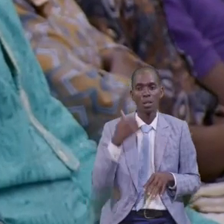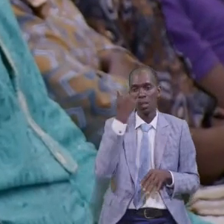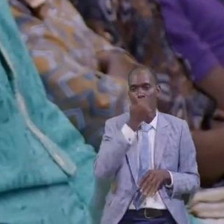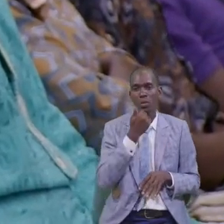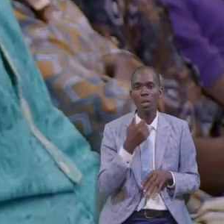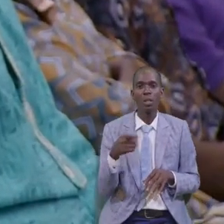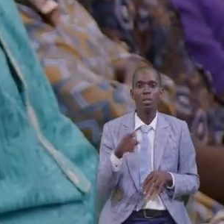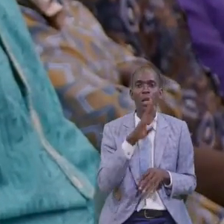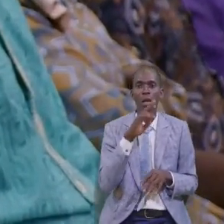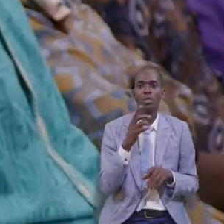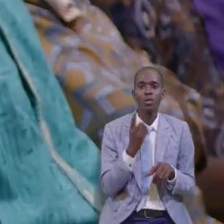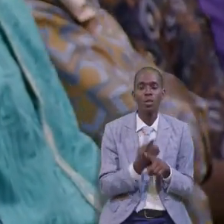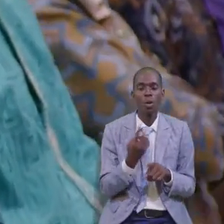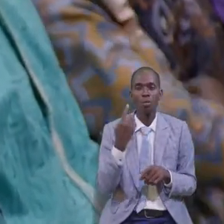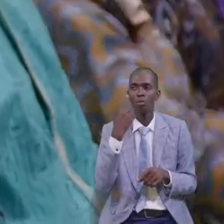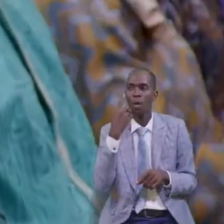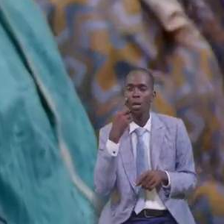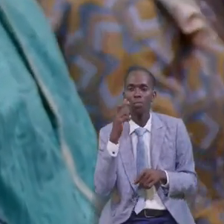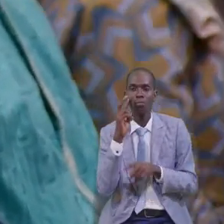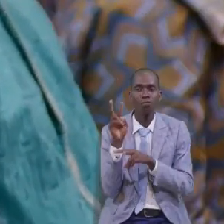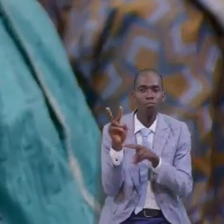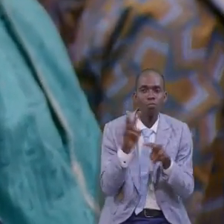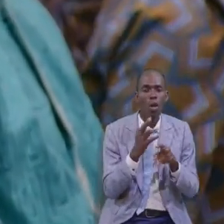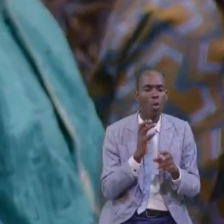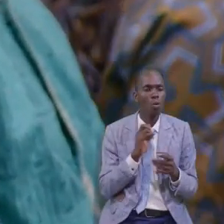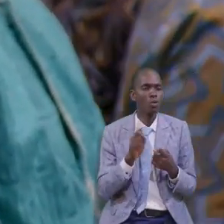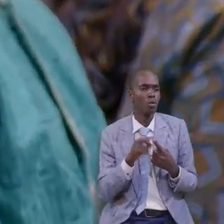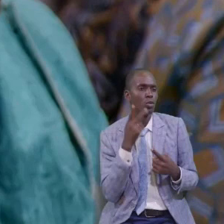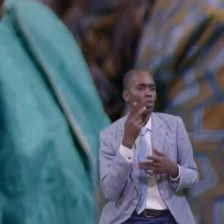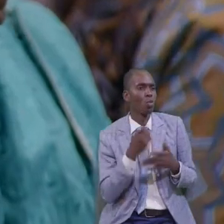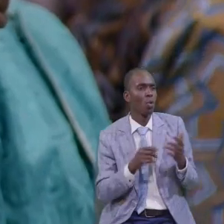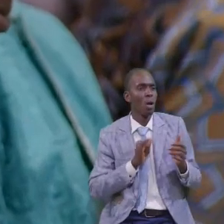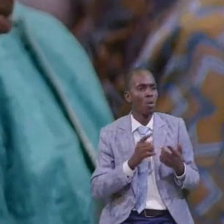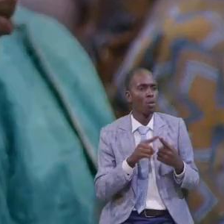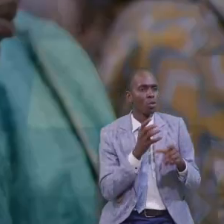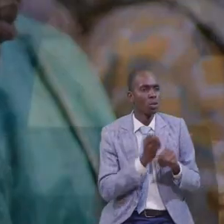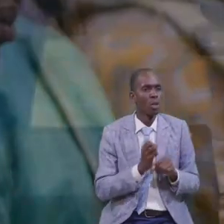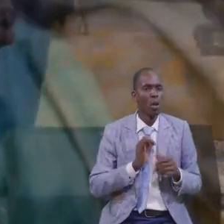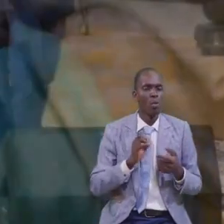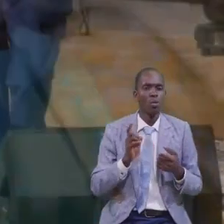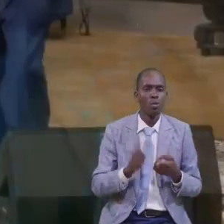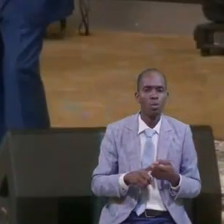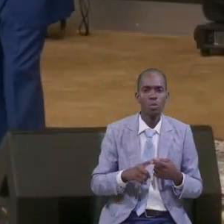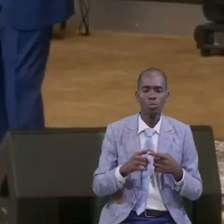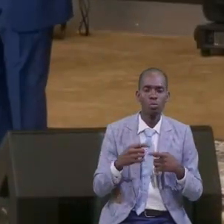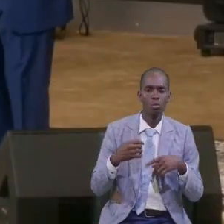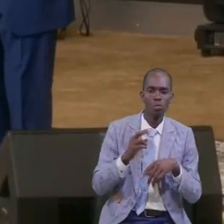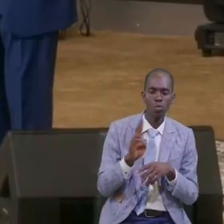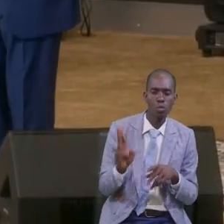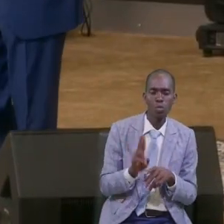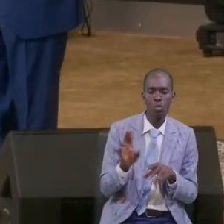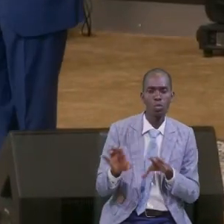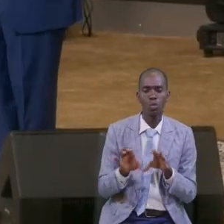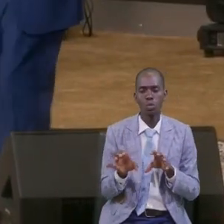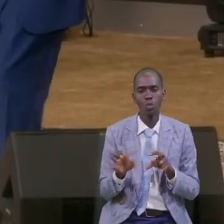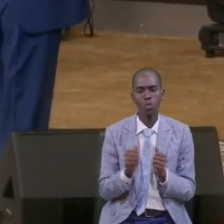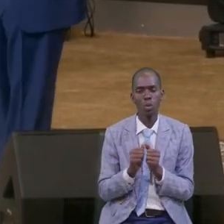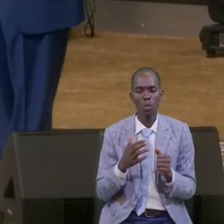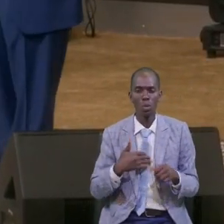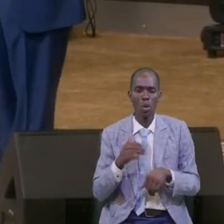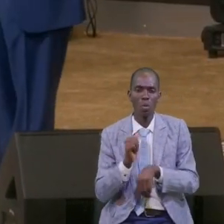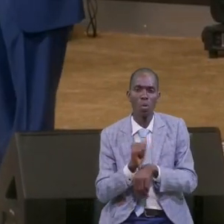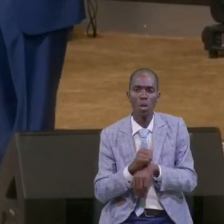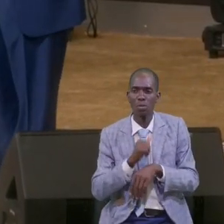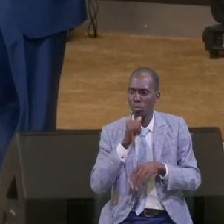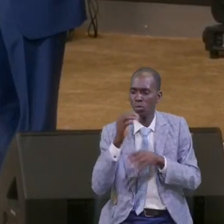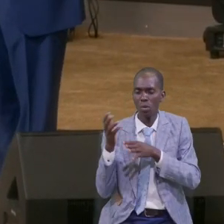want to see what I can get, and they want to see I can make use of my profession, and we cannot neglect them.